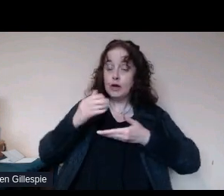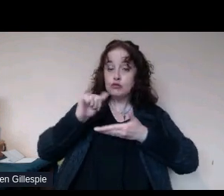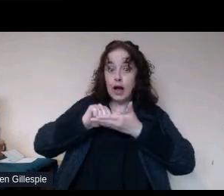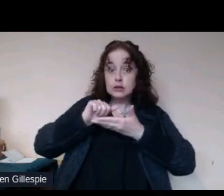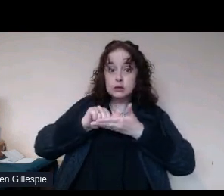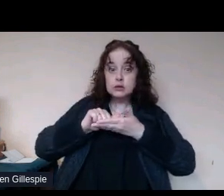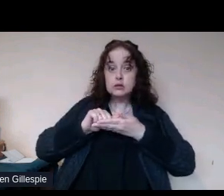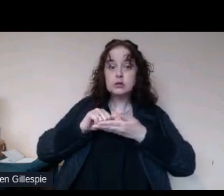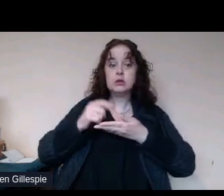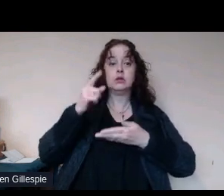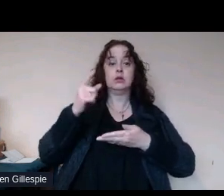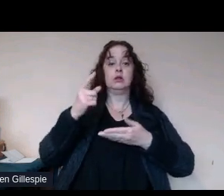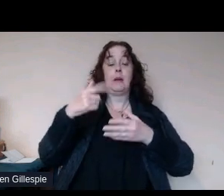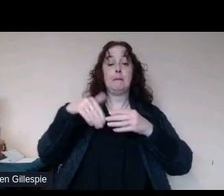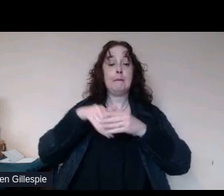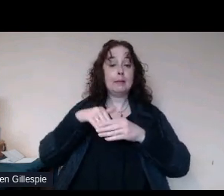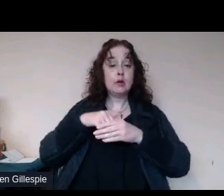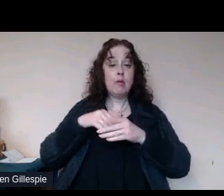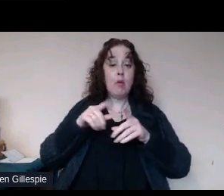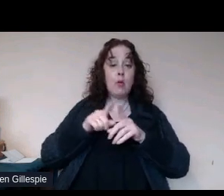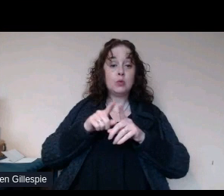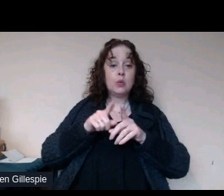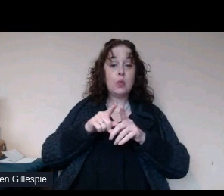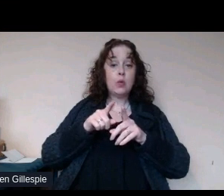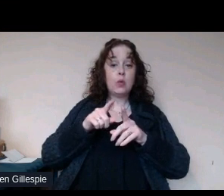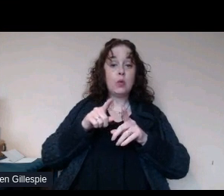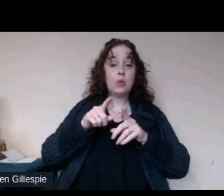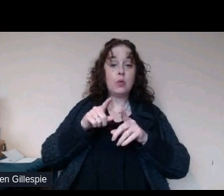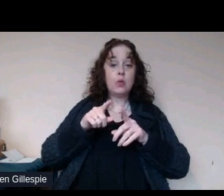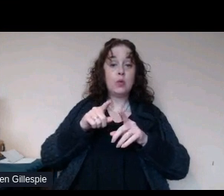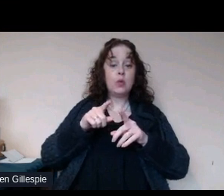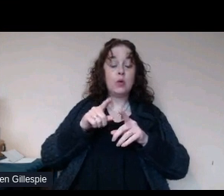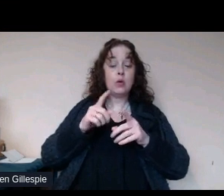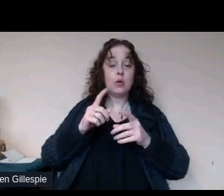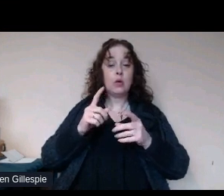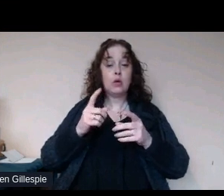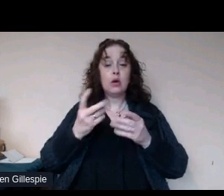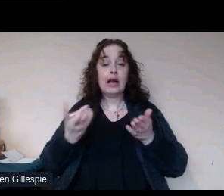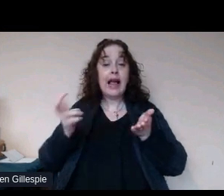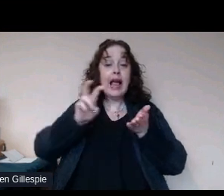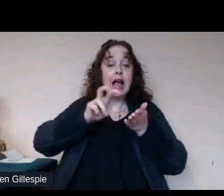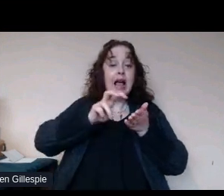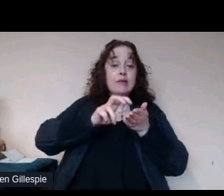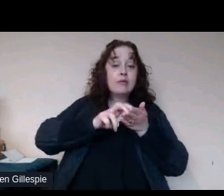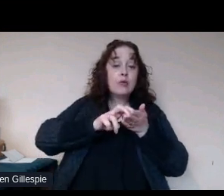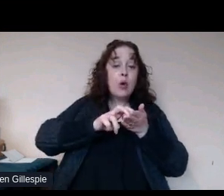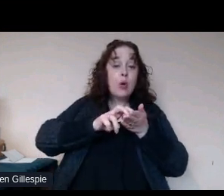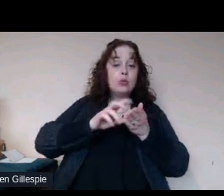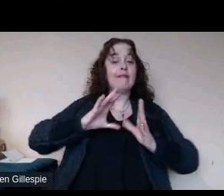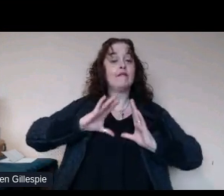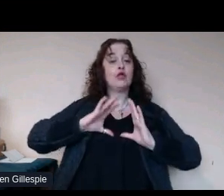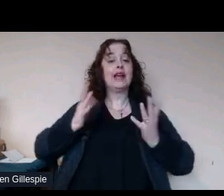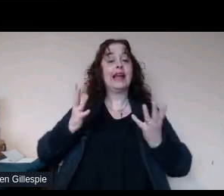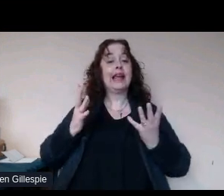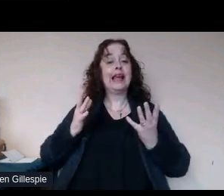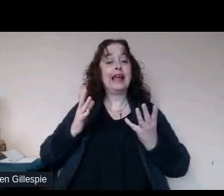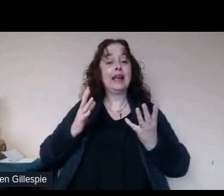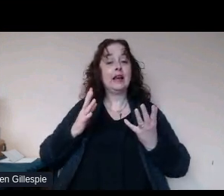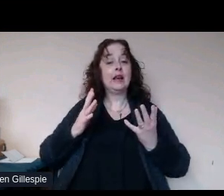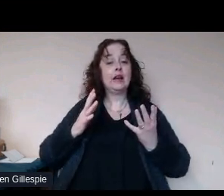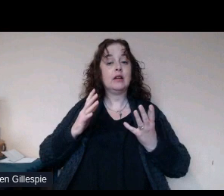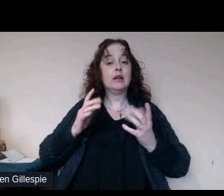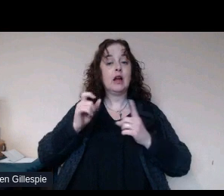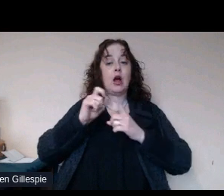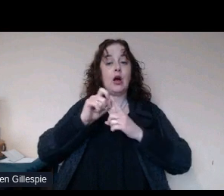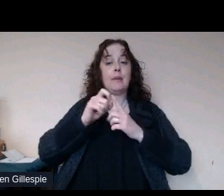Members also have the possibility to enroll free of charge to a Princeton